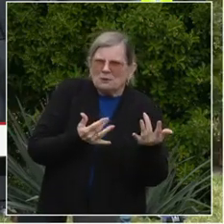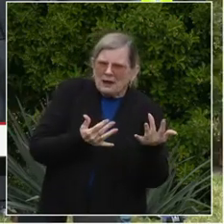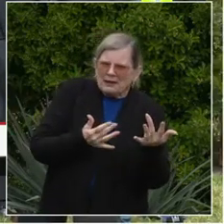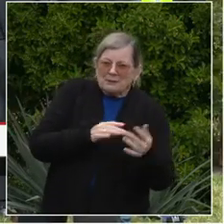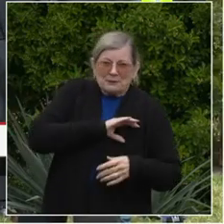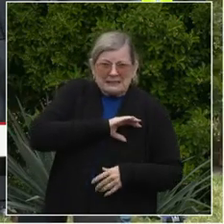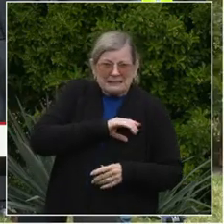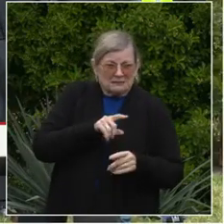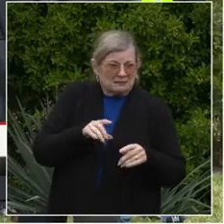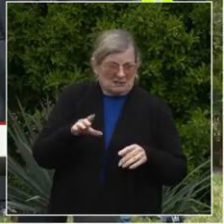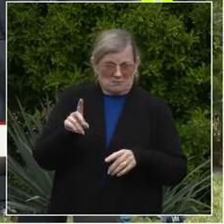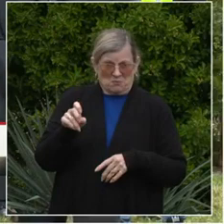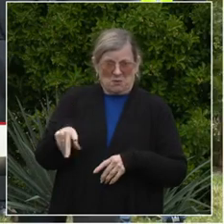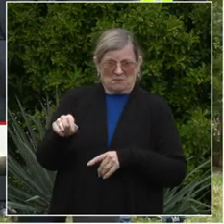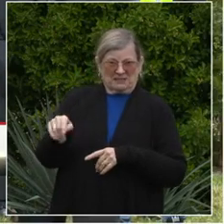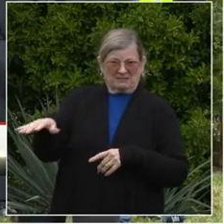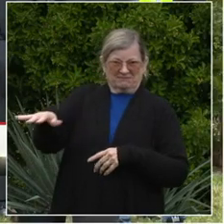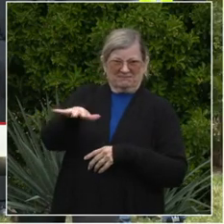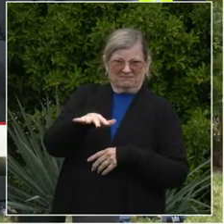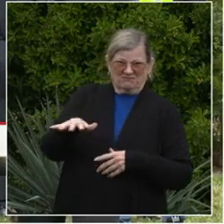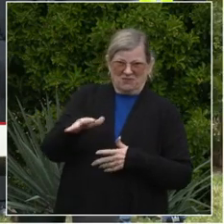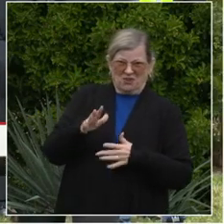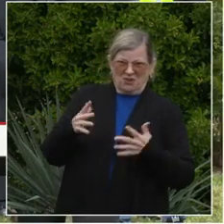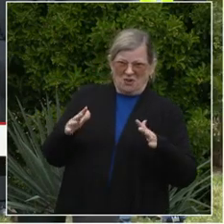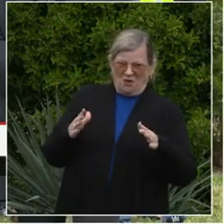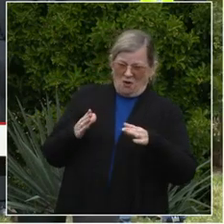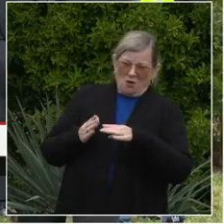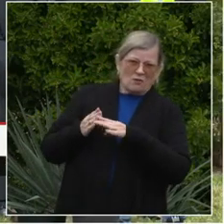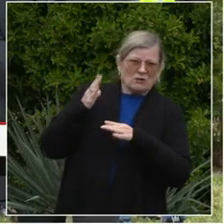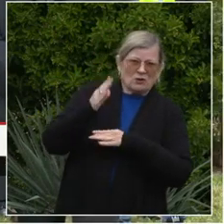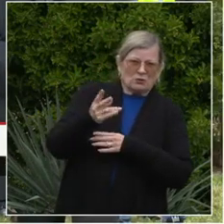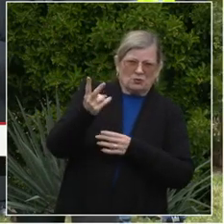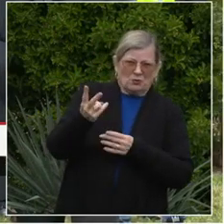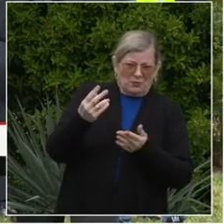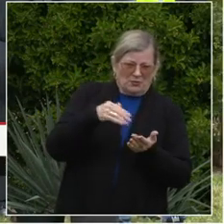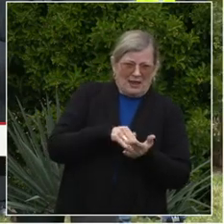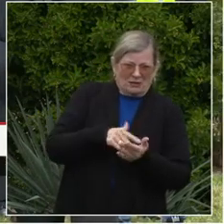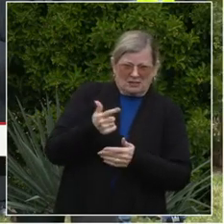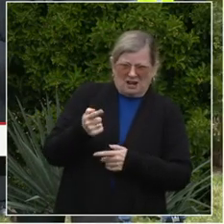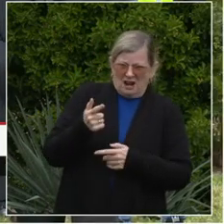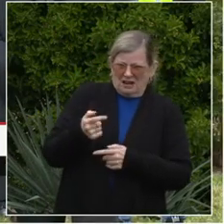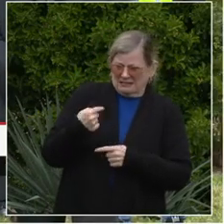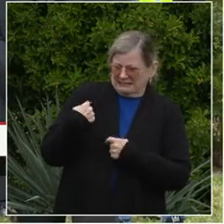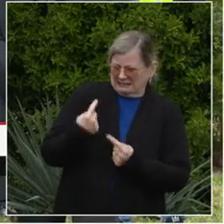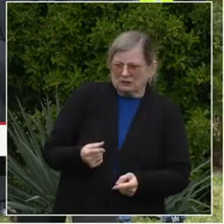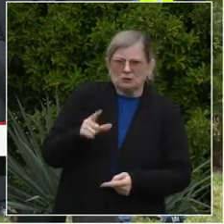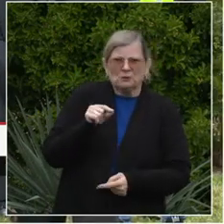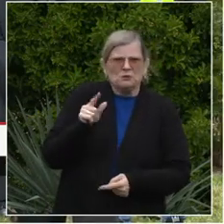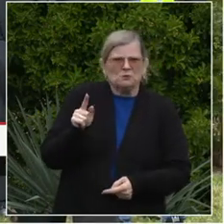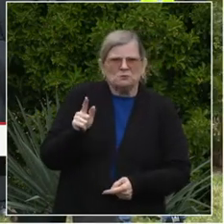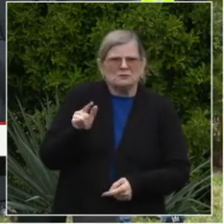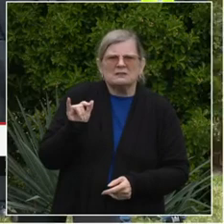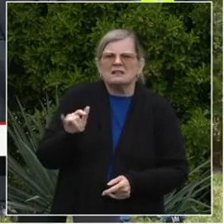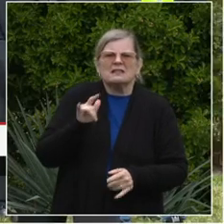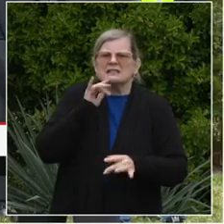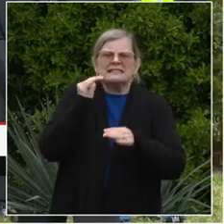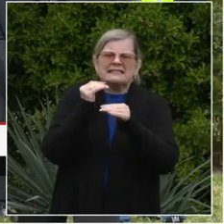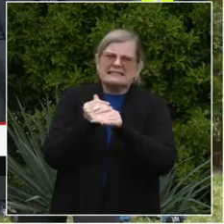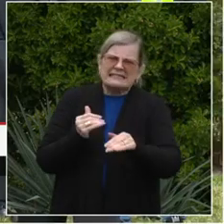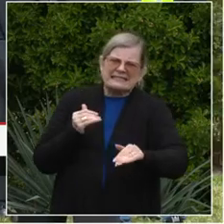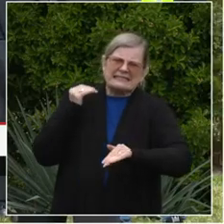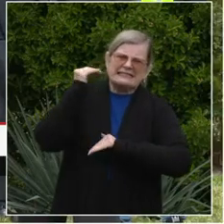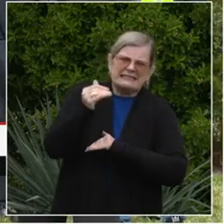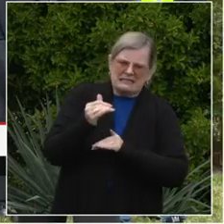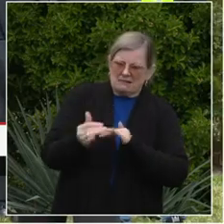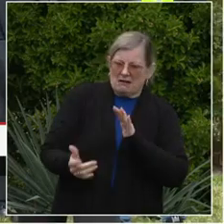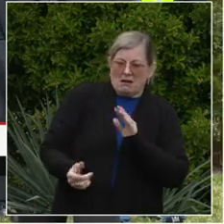illegal firearms in the District of Columbia so far in 2021. That already exceeds the number of illegal firearms that we